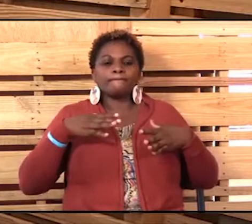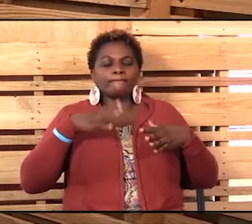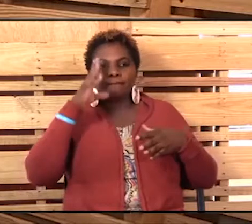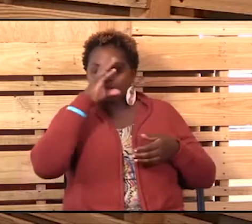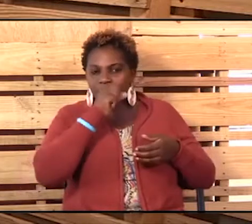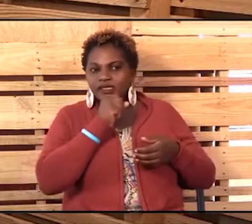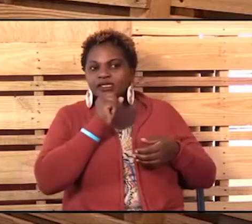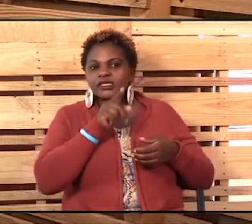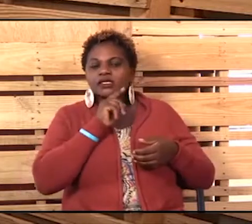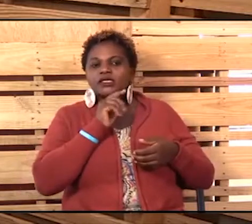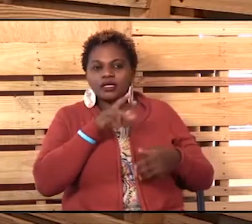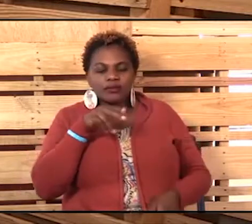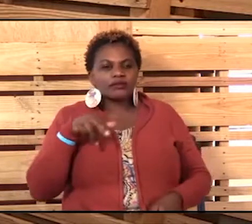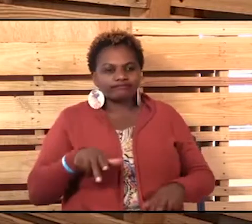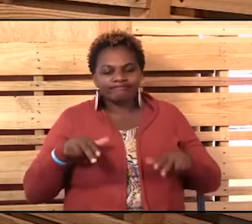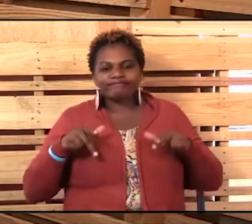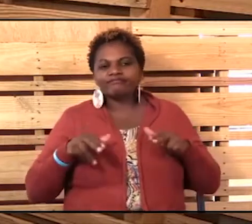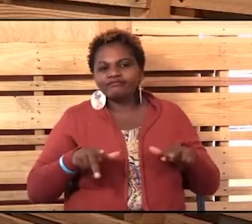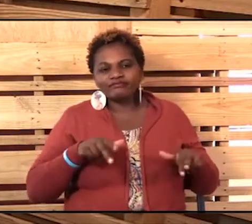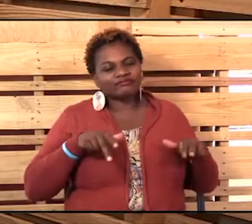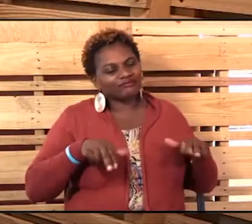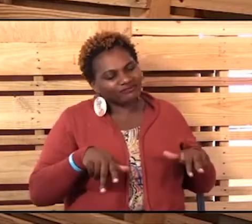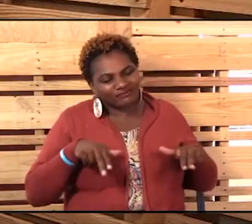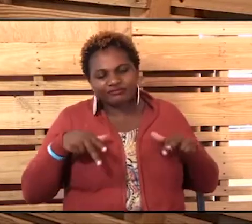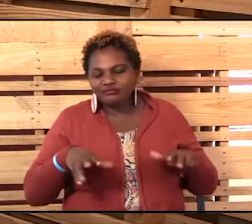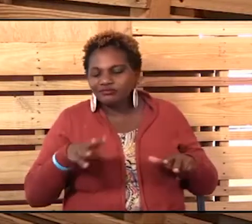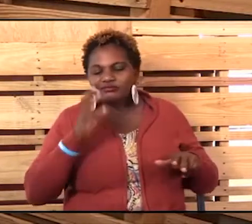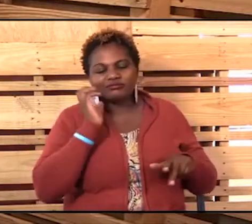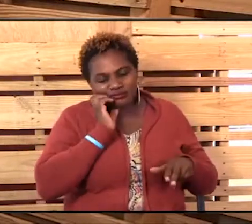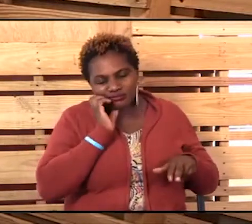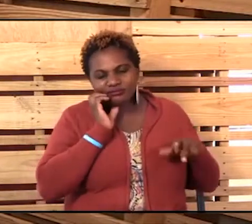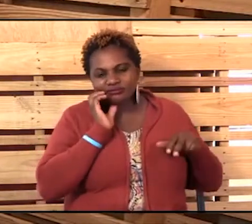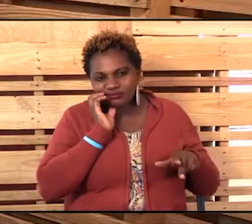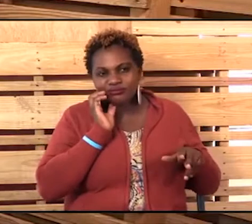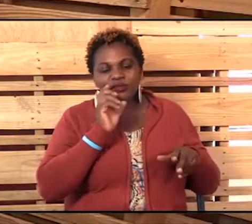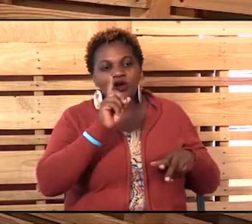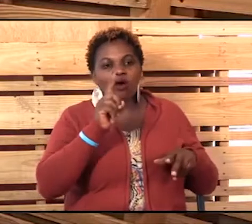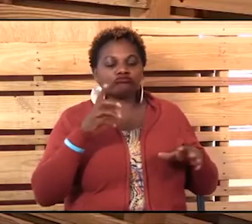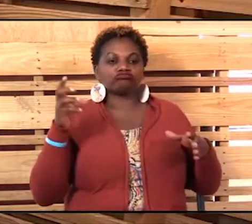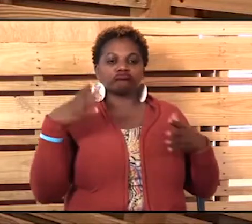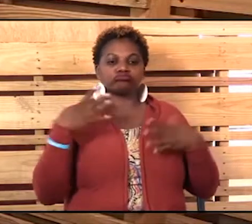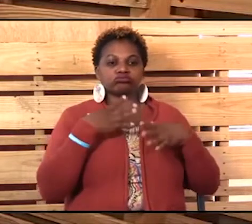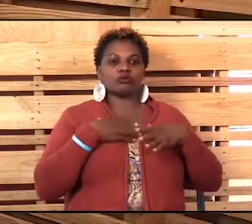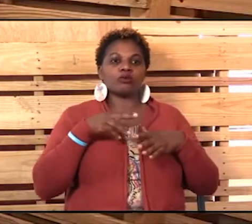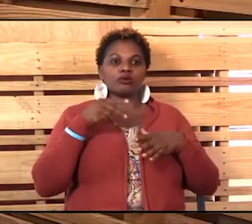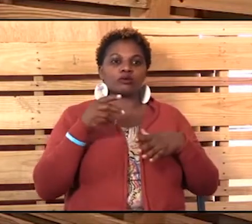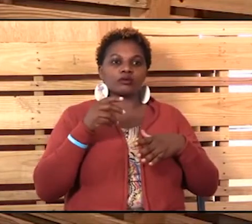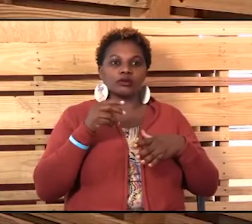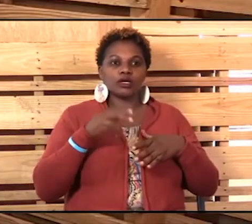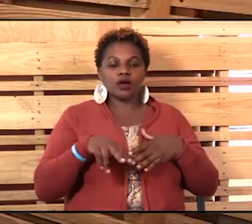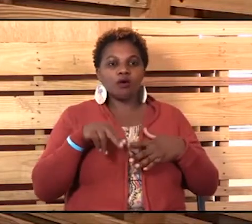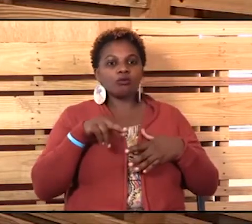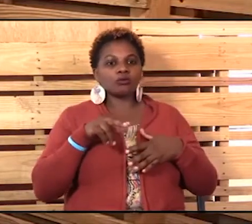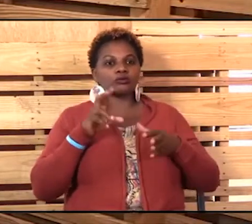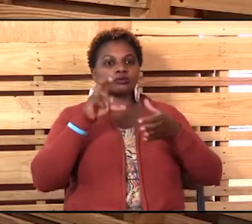were so sad. So as they were walking, just so sad that this had happened. Someone joined them on the road as they were